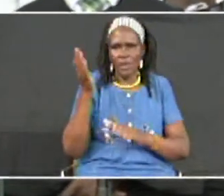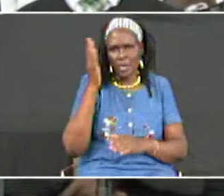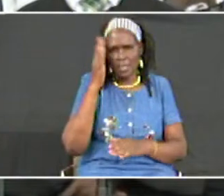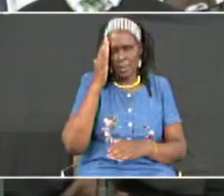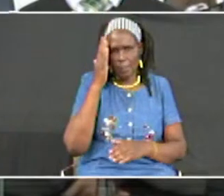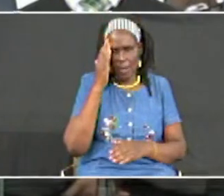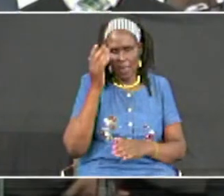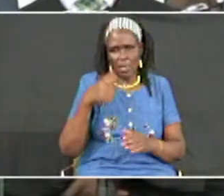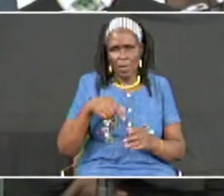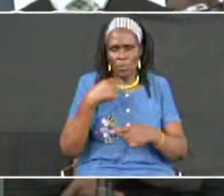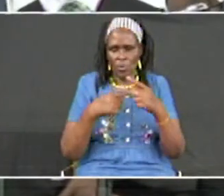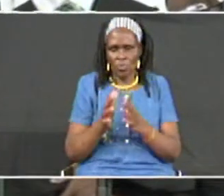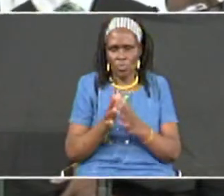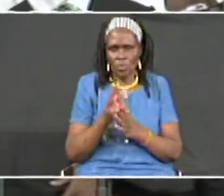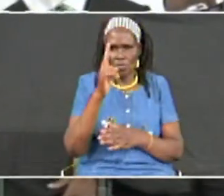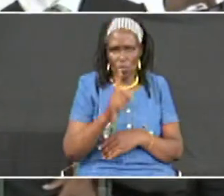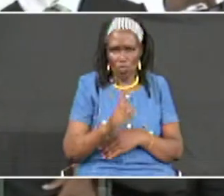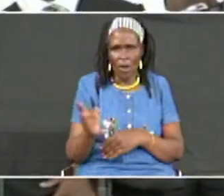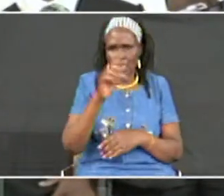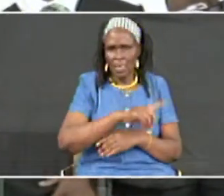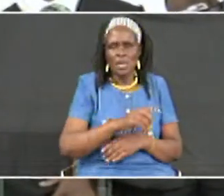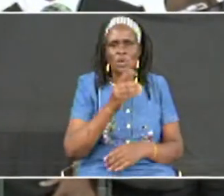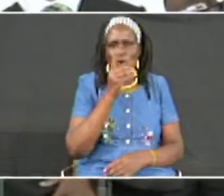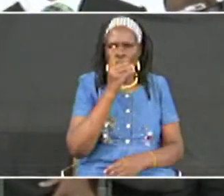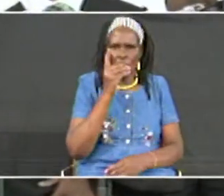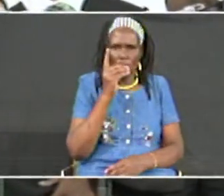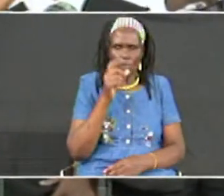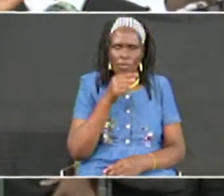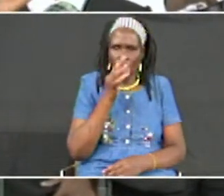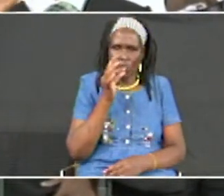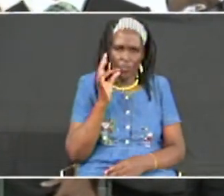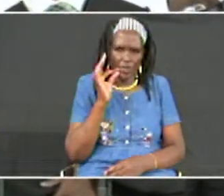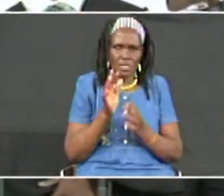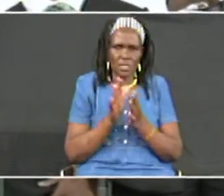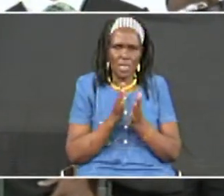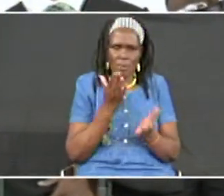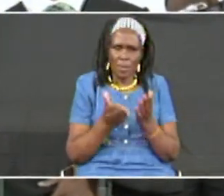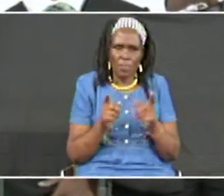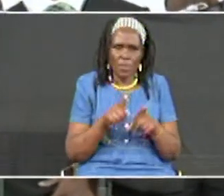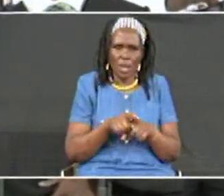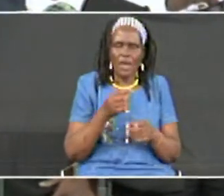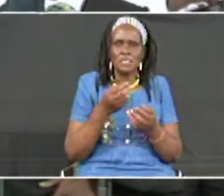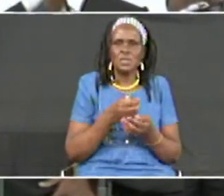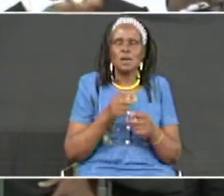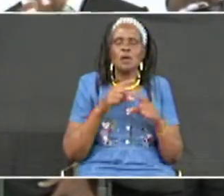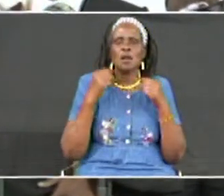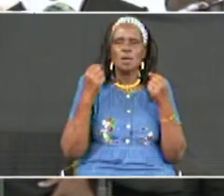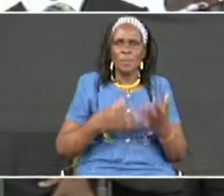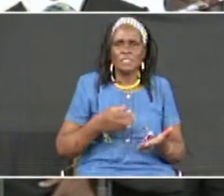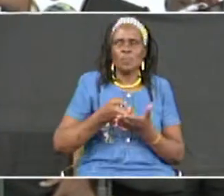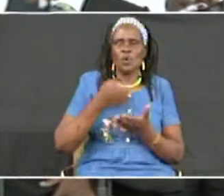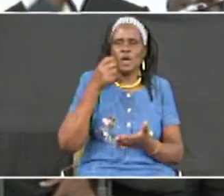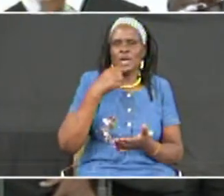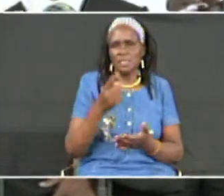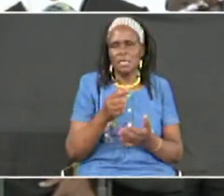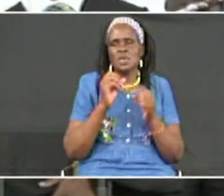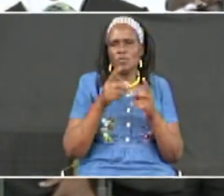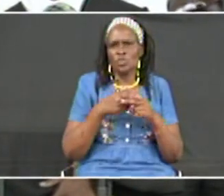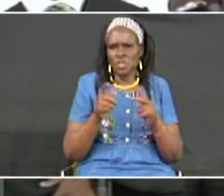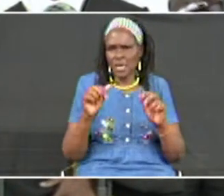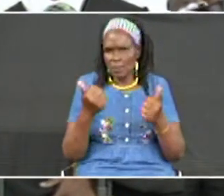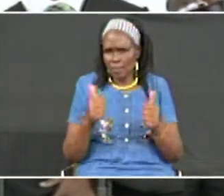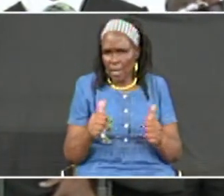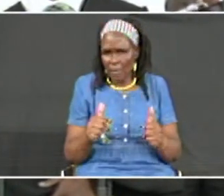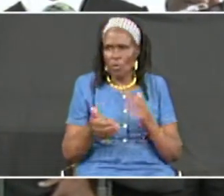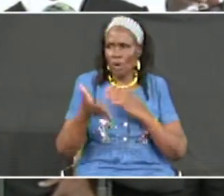21 days of fasting. And maybe, as Pastor Mokaya said, you did not begin when we started on